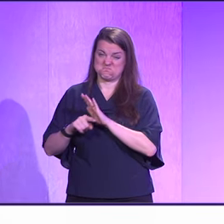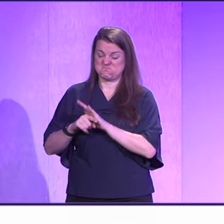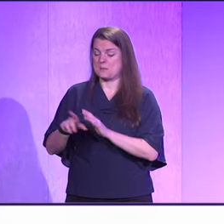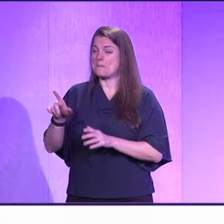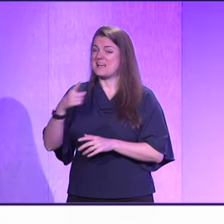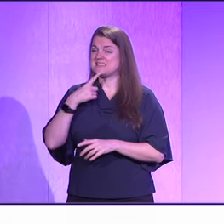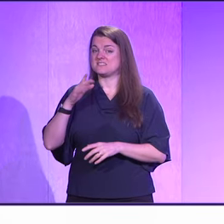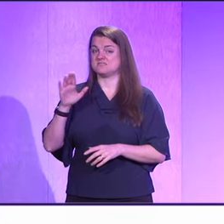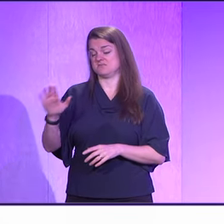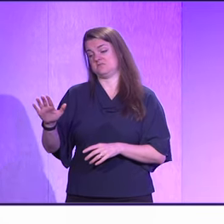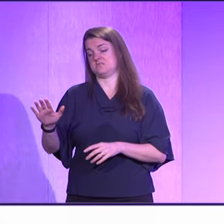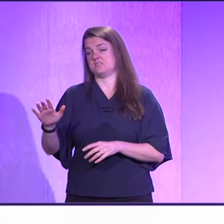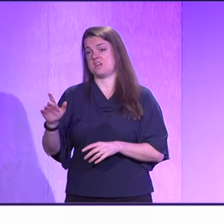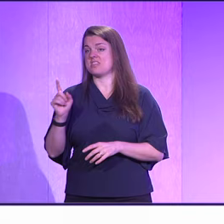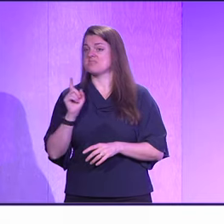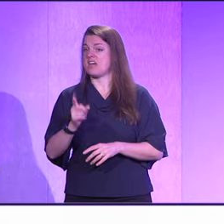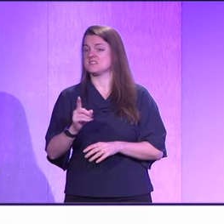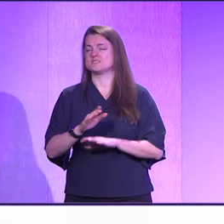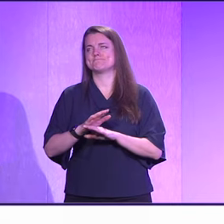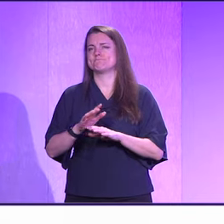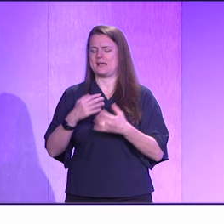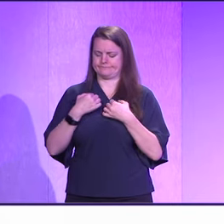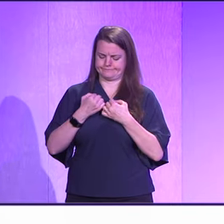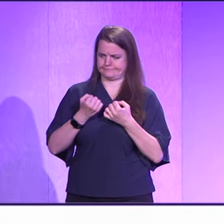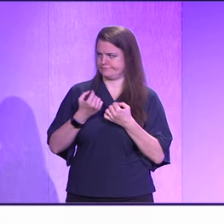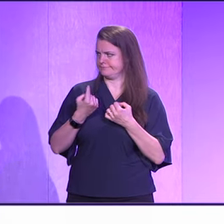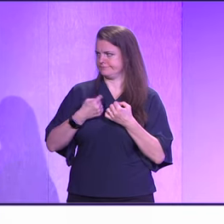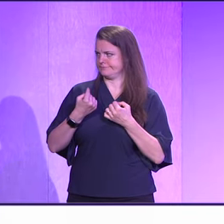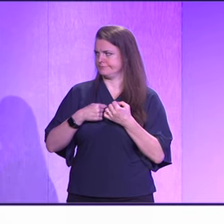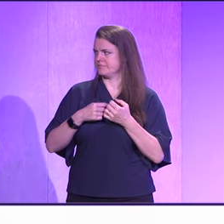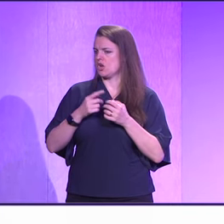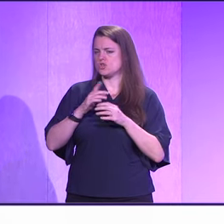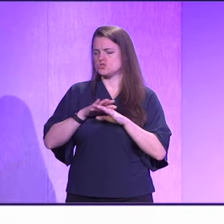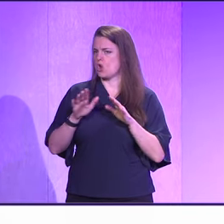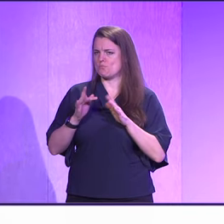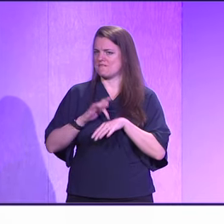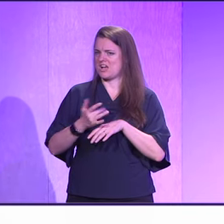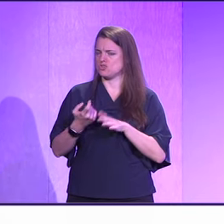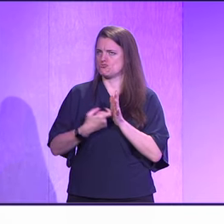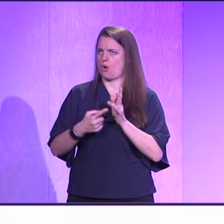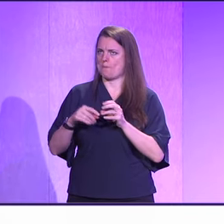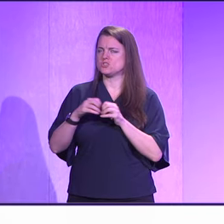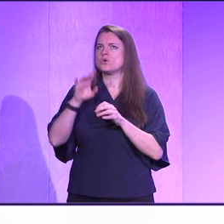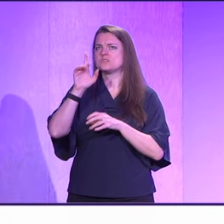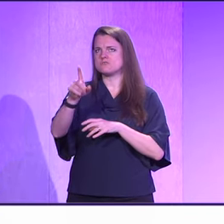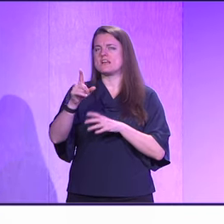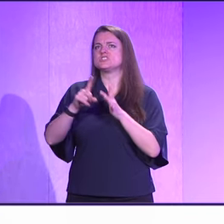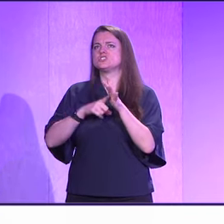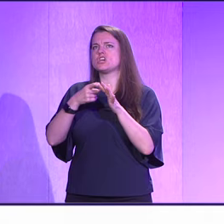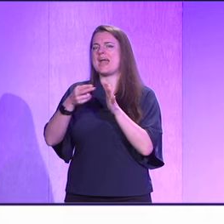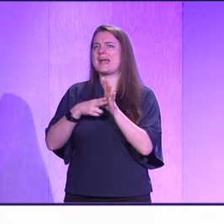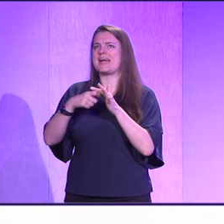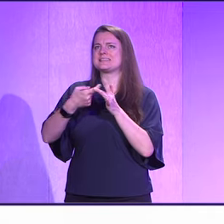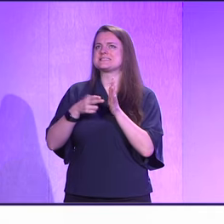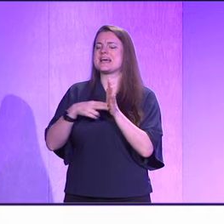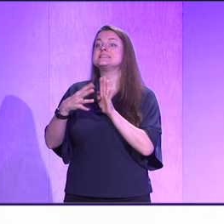no, that's really unprofessional, Rob. What we're gonna do is Jenkins configuration as code. What we're gonna do is Jenkins templating engine.